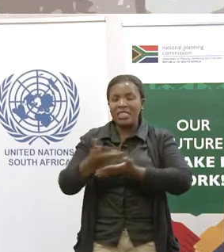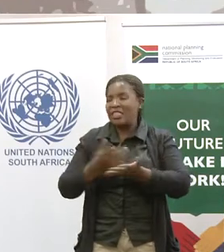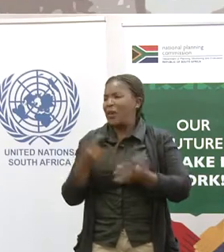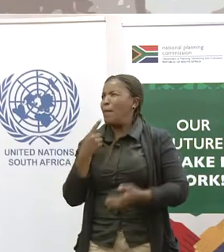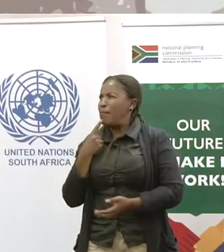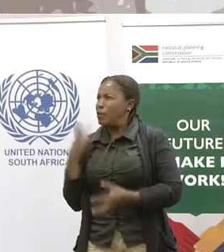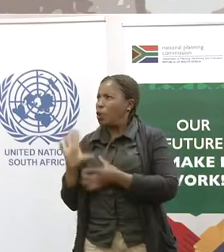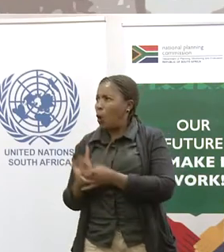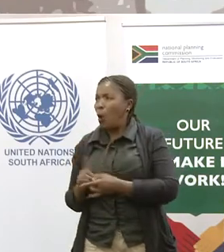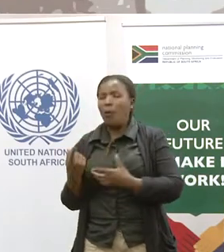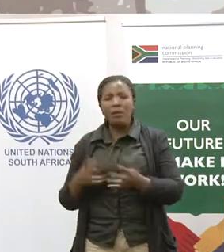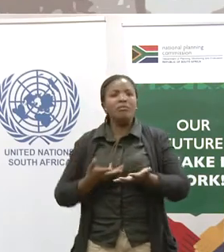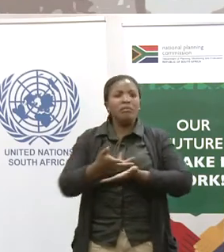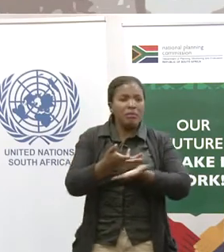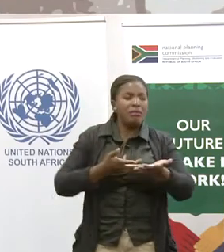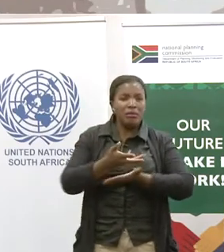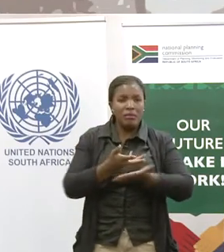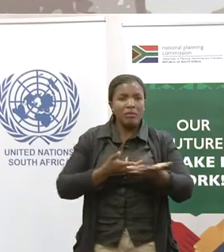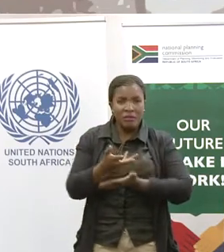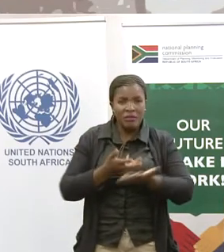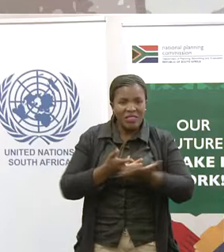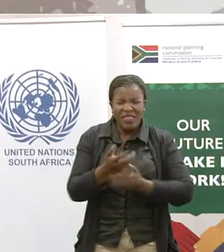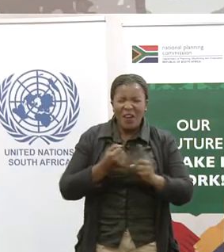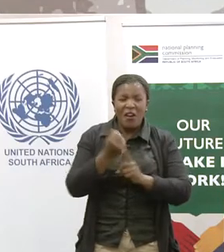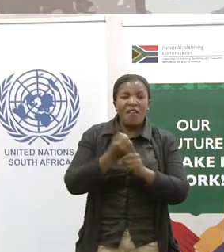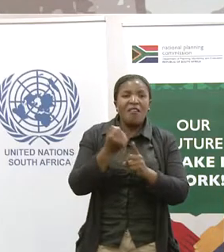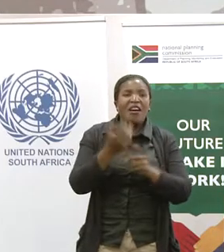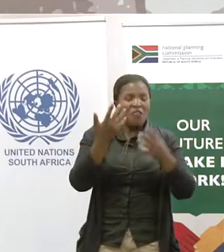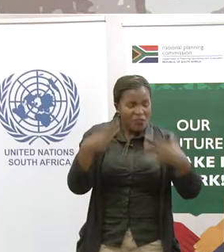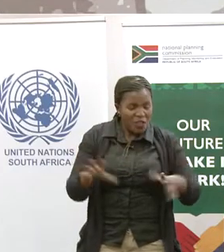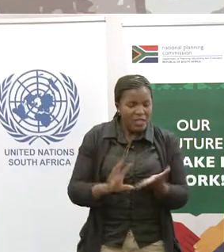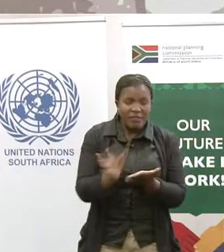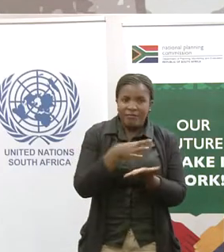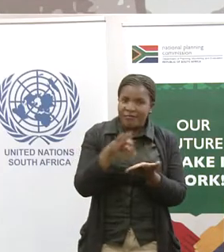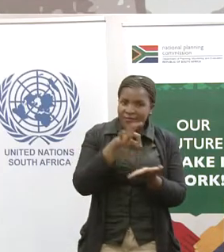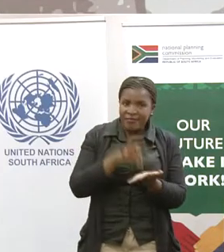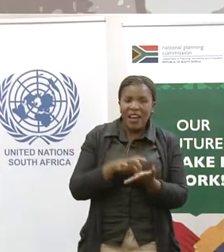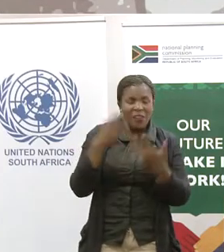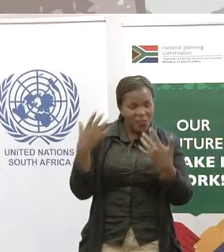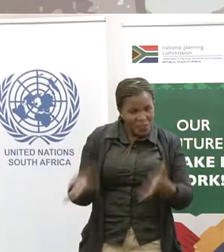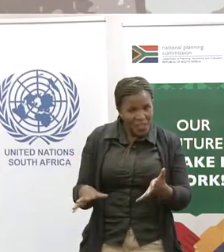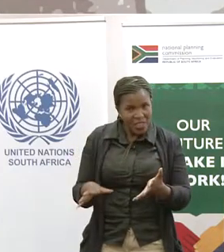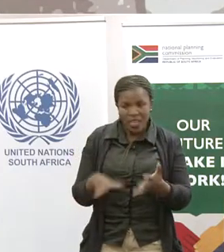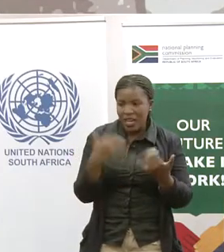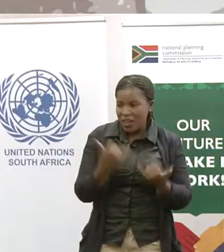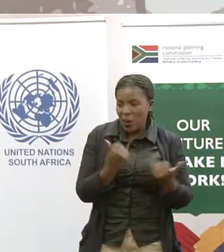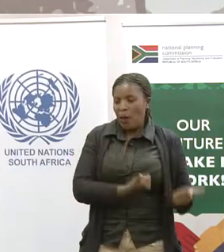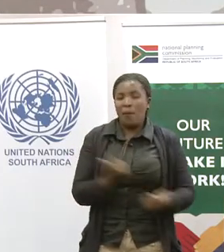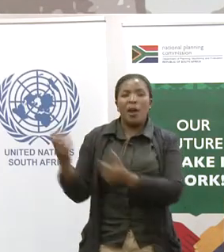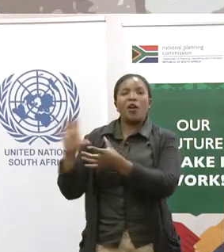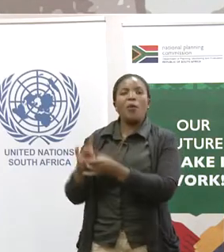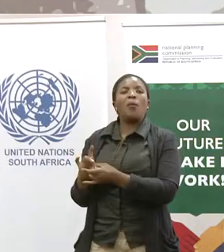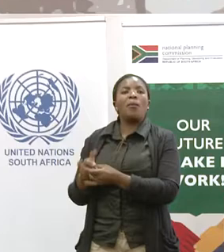this thing. We fought back home, we signed it. Now we've given life to it through a white paper. We'll